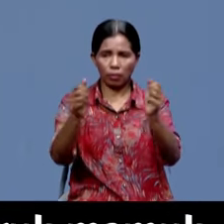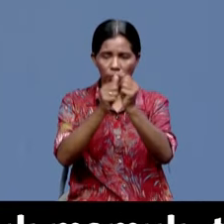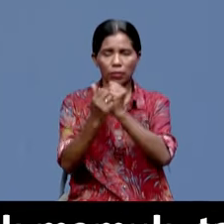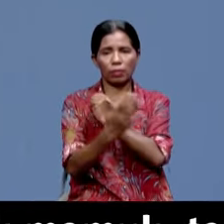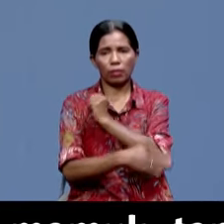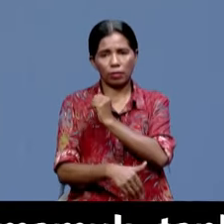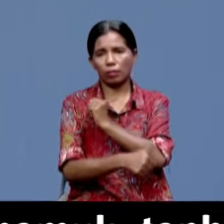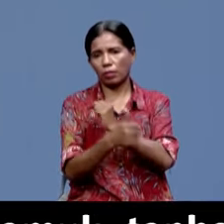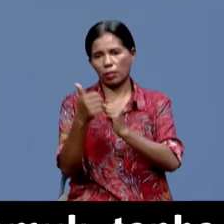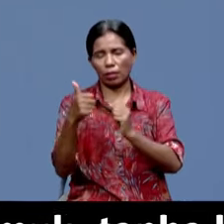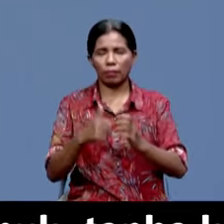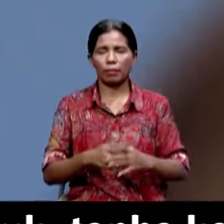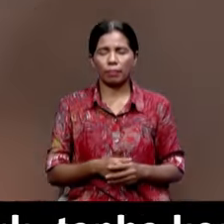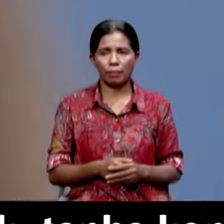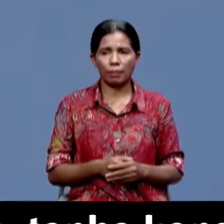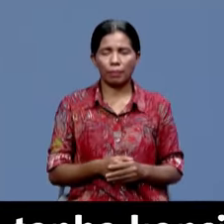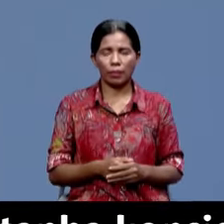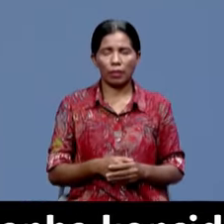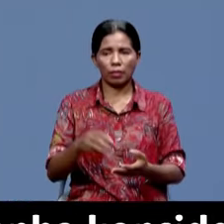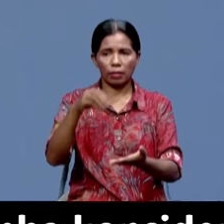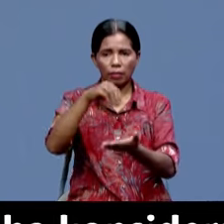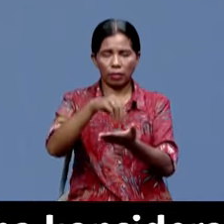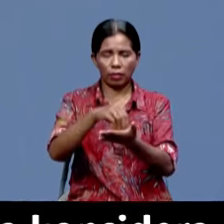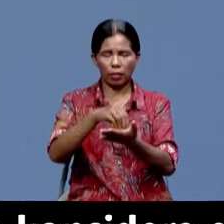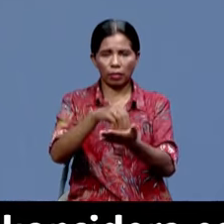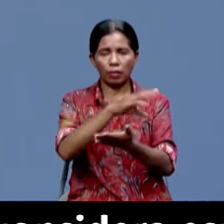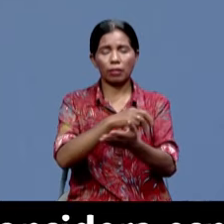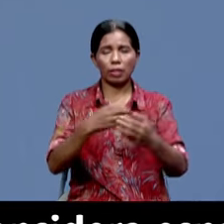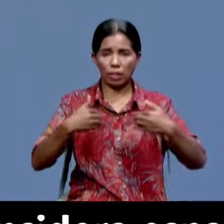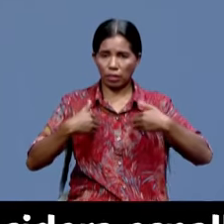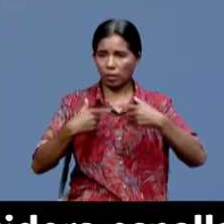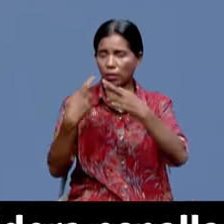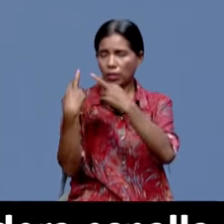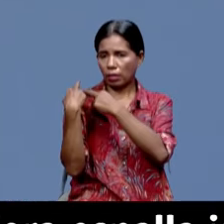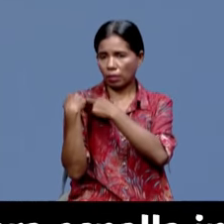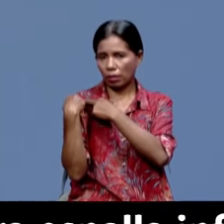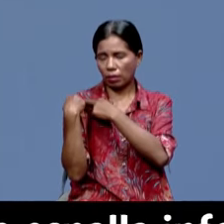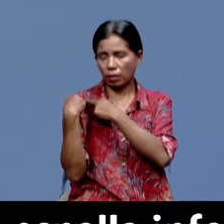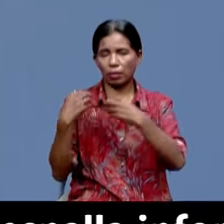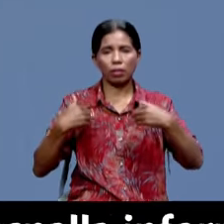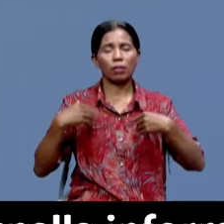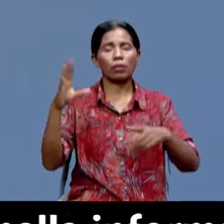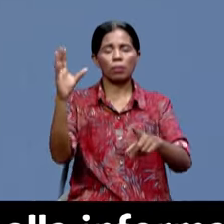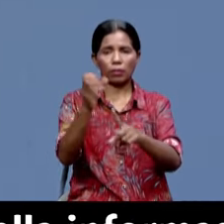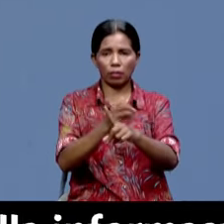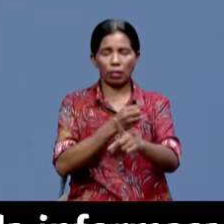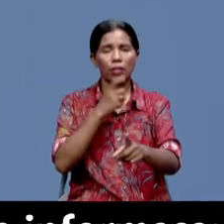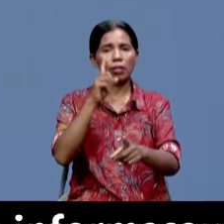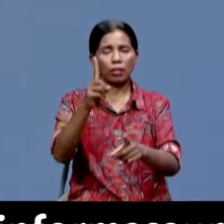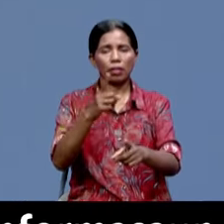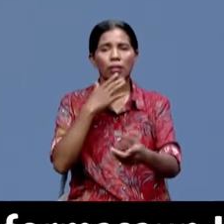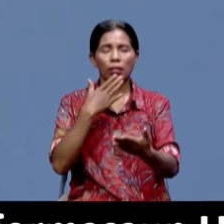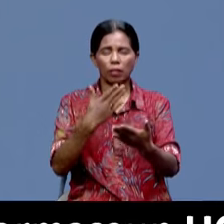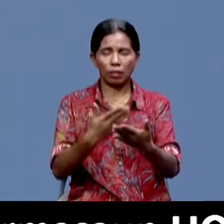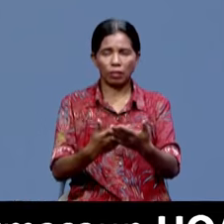our readiness to embrace the responsibilities and opportunity that come